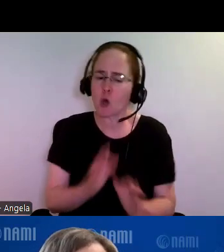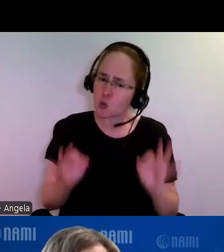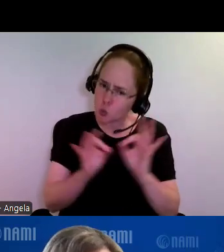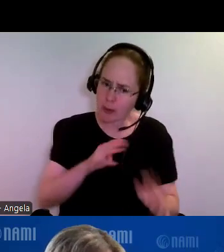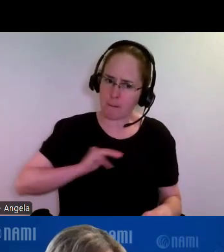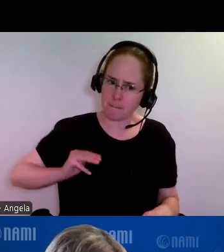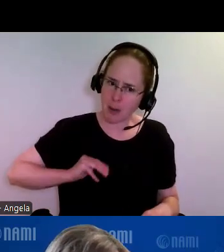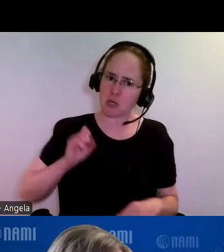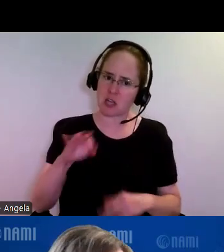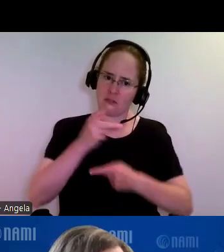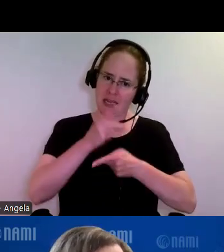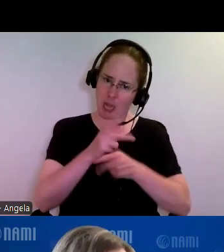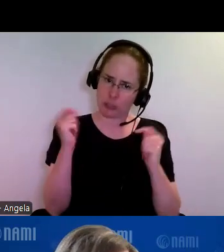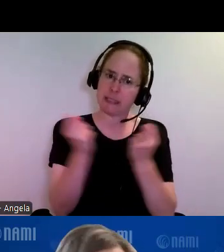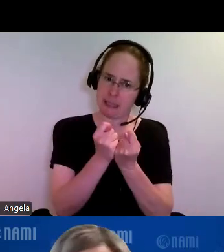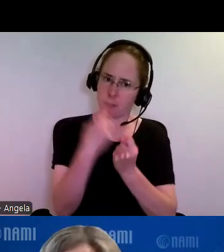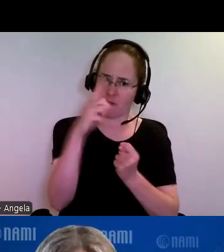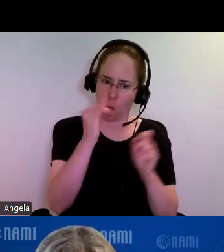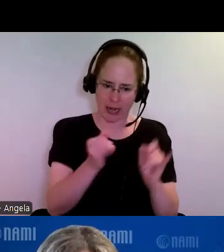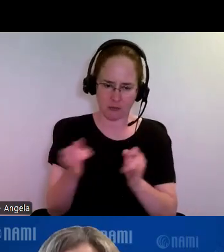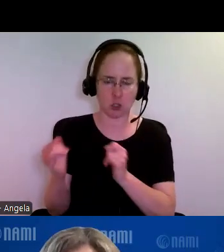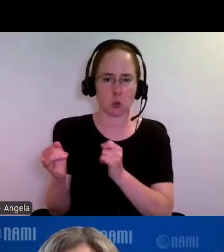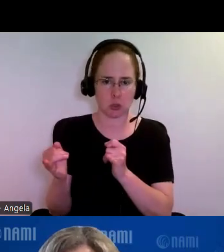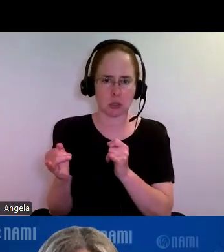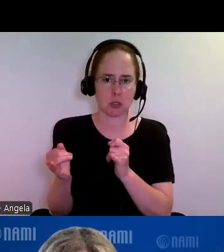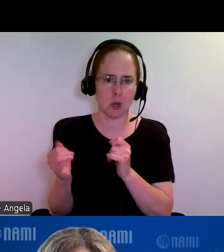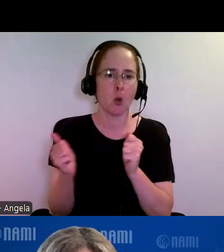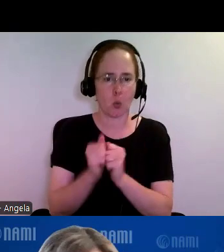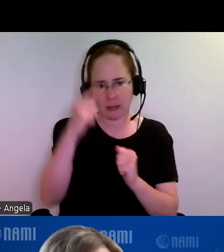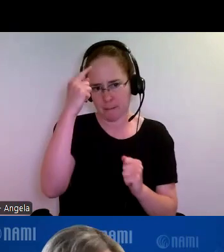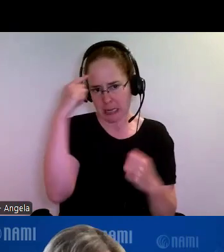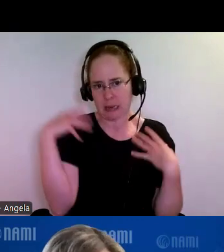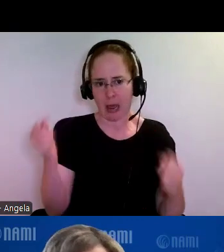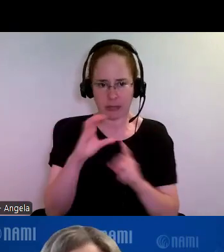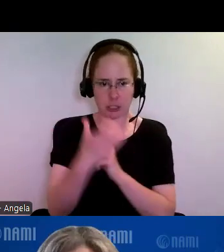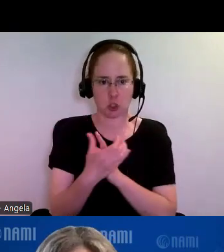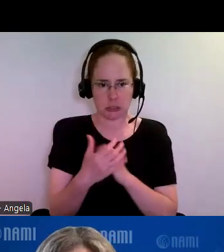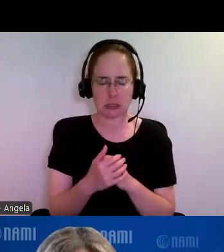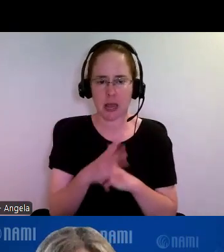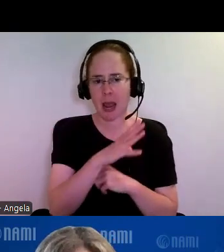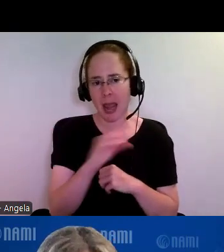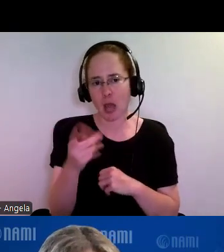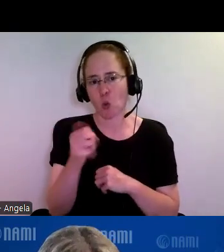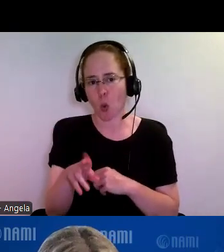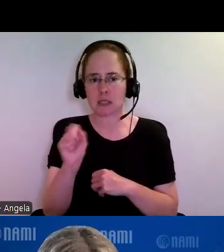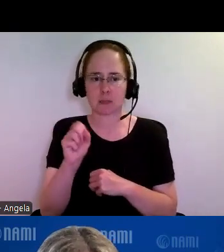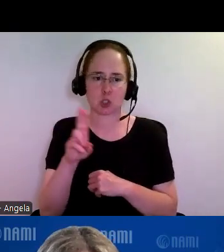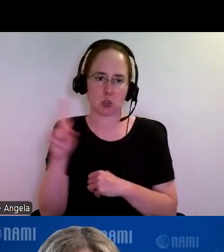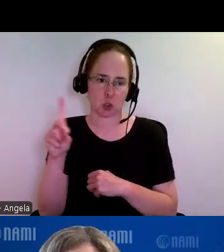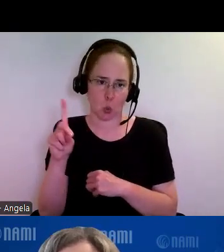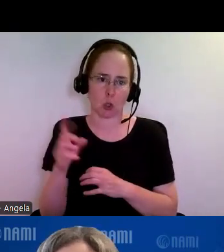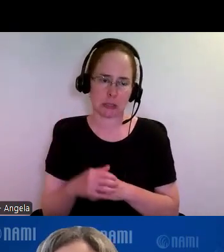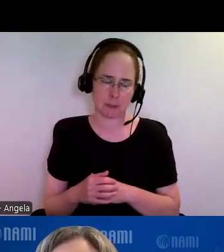members of the care team for individuals with mental health conditions and/or substance use